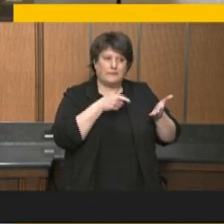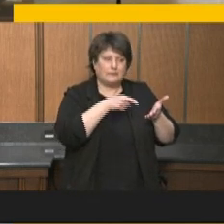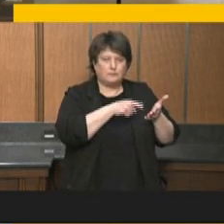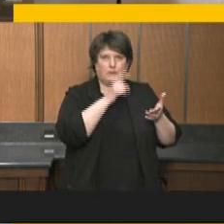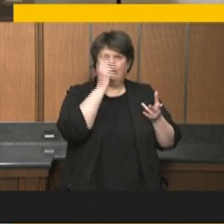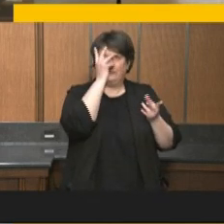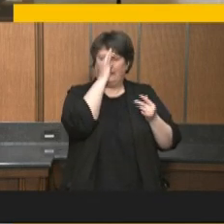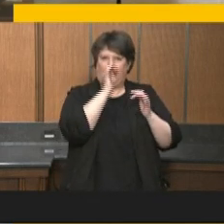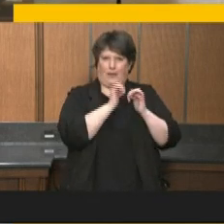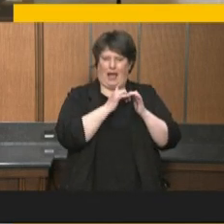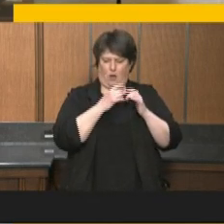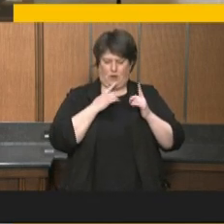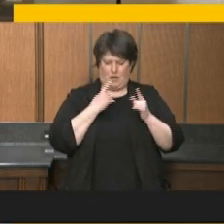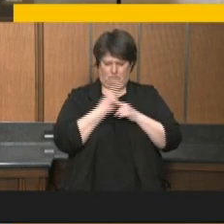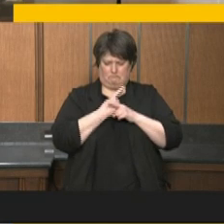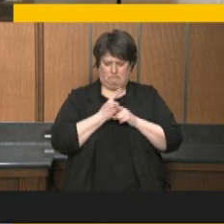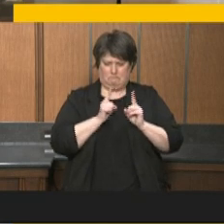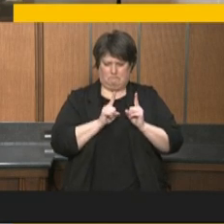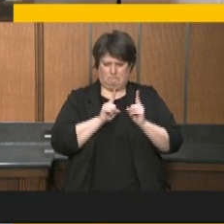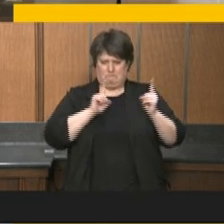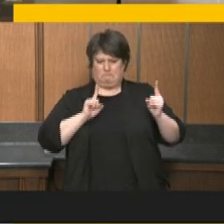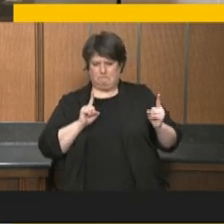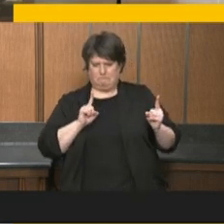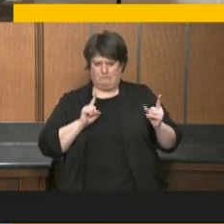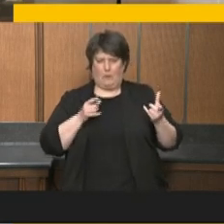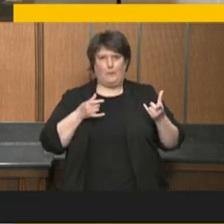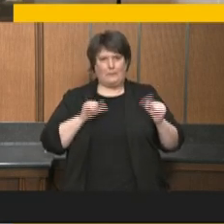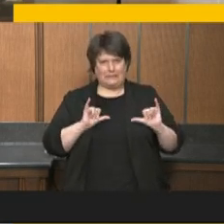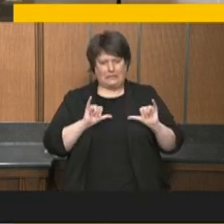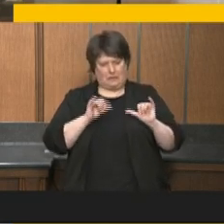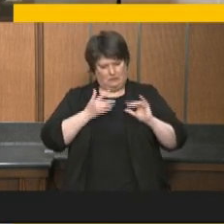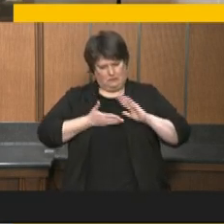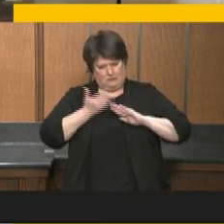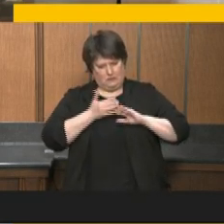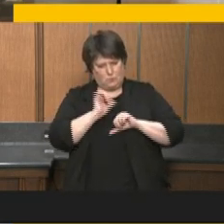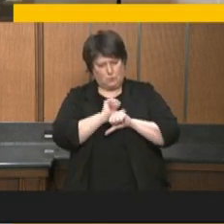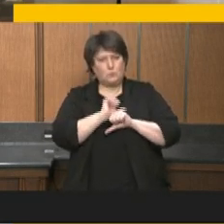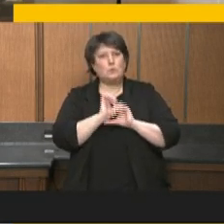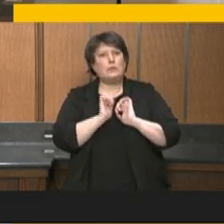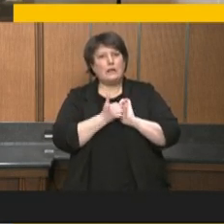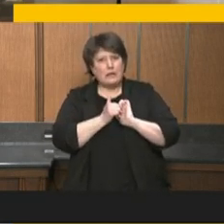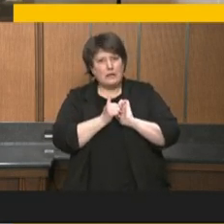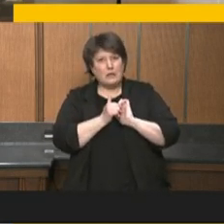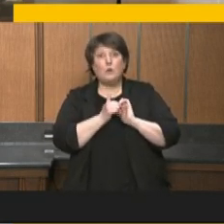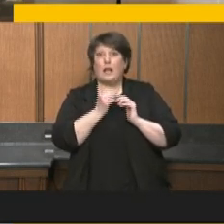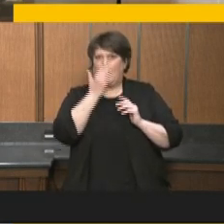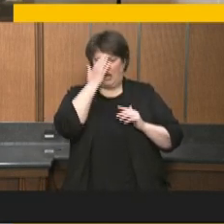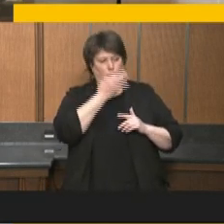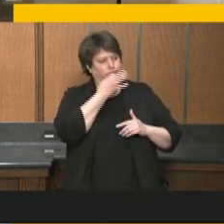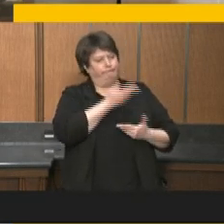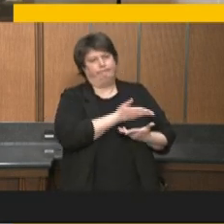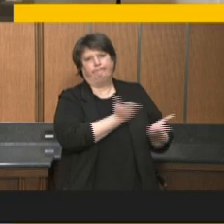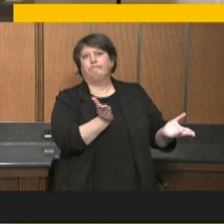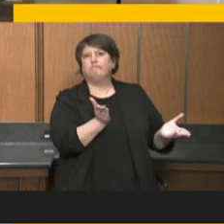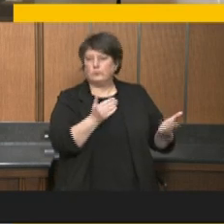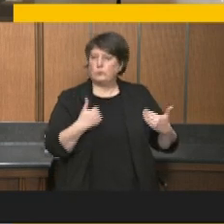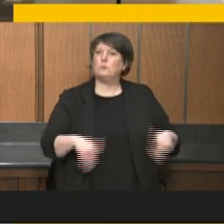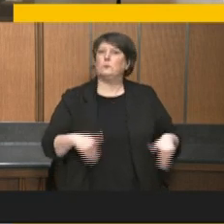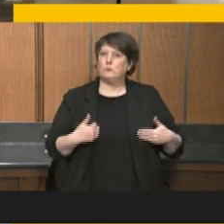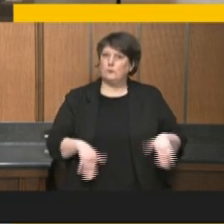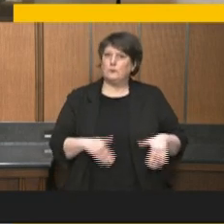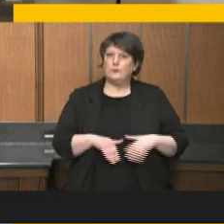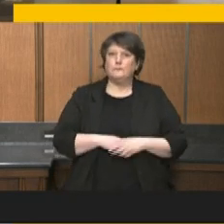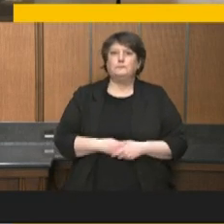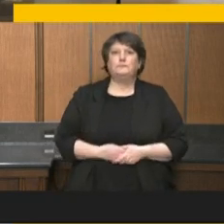social distancing and still maintain your business continuity and the incredible job that everybody is doing. I do